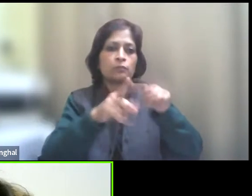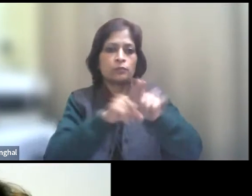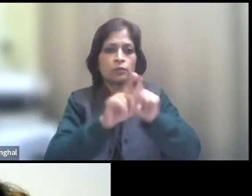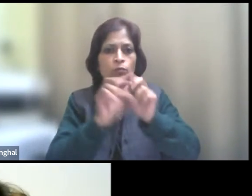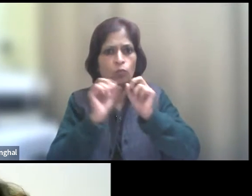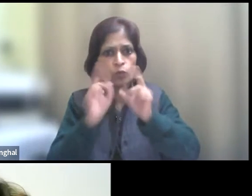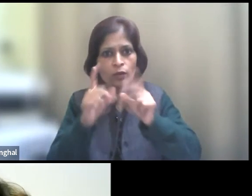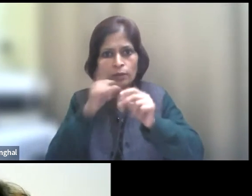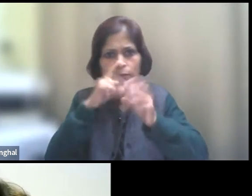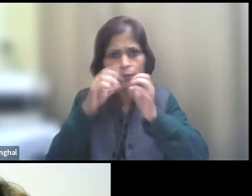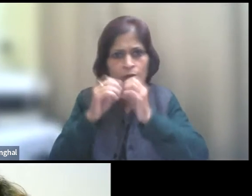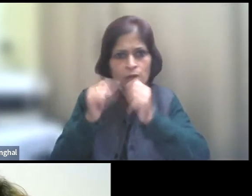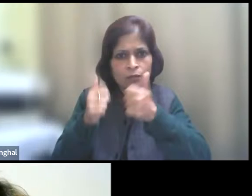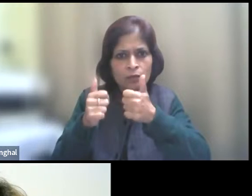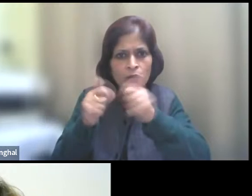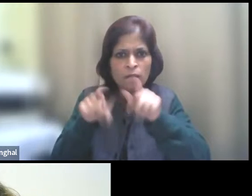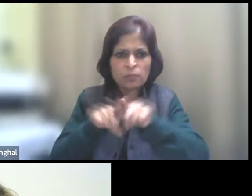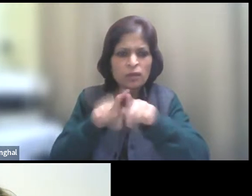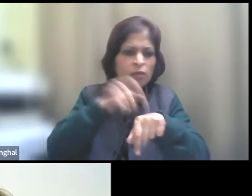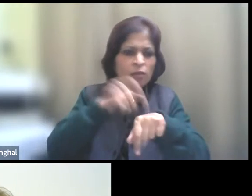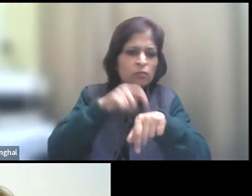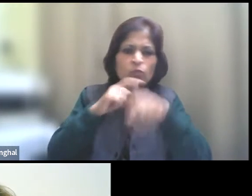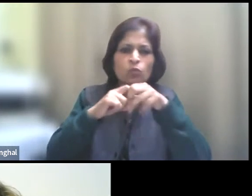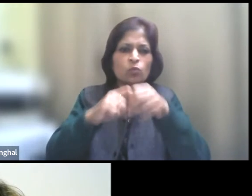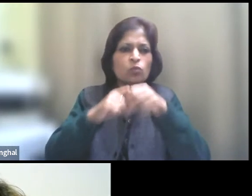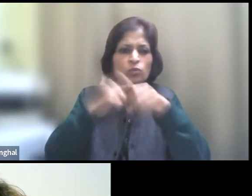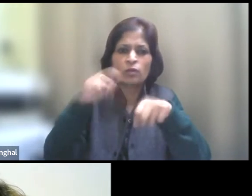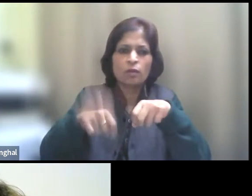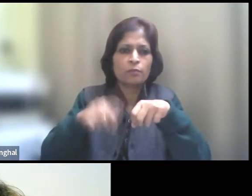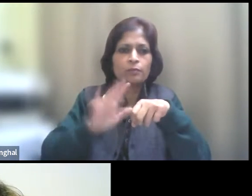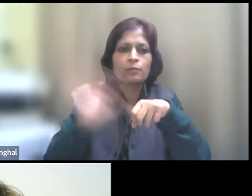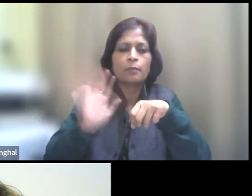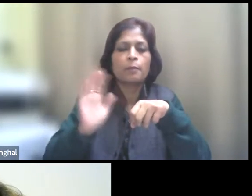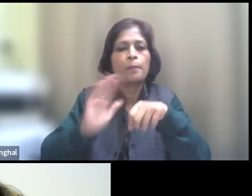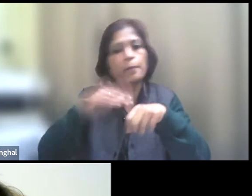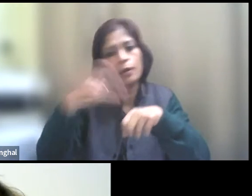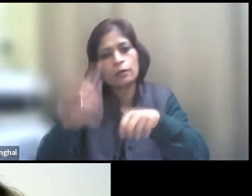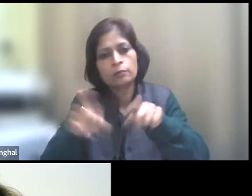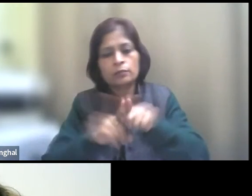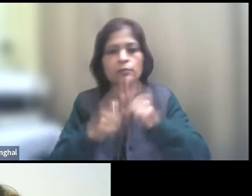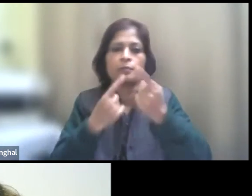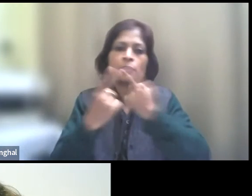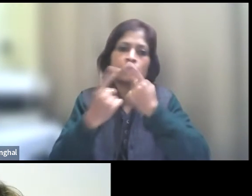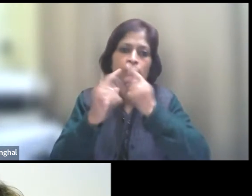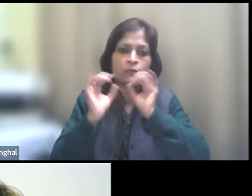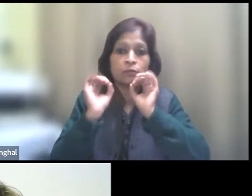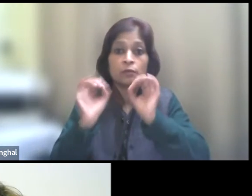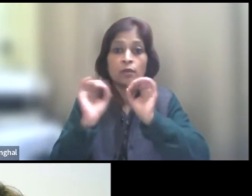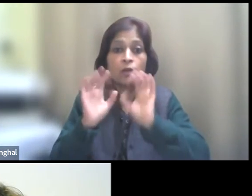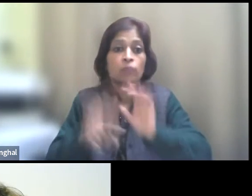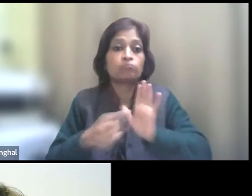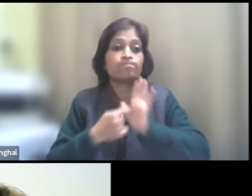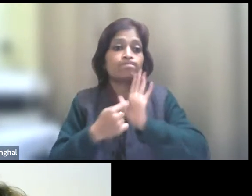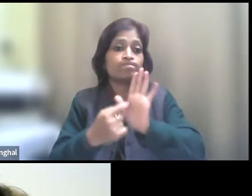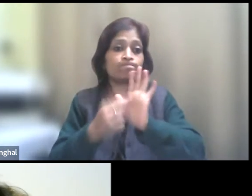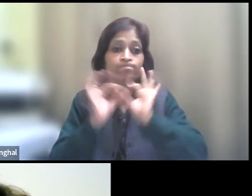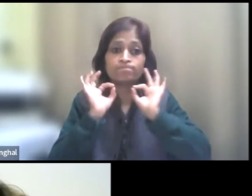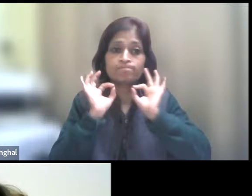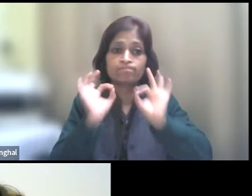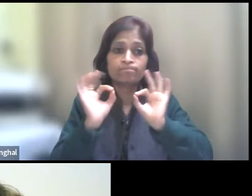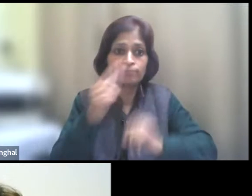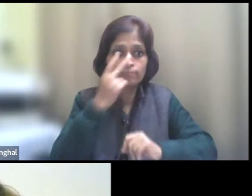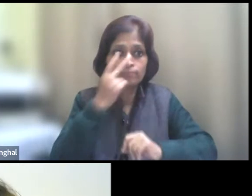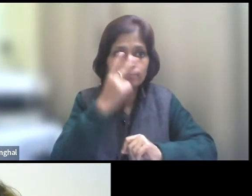ma'am. Yeah, I Yes. don't think we have time for questions, Right. but yeah, I would say that was a great presentation, and you could see how she